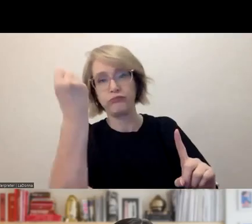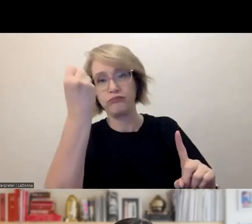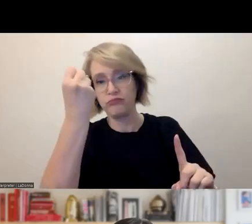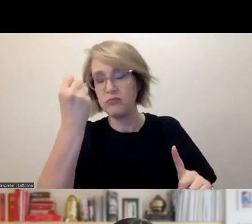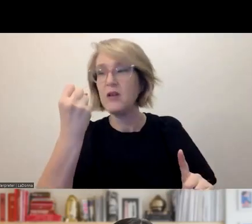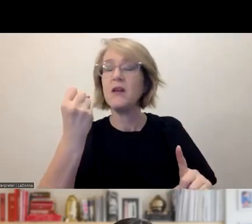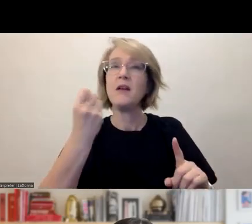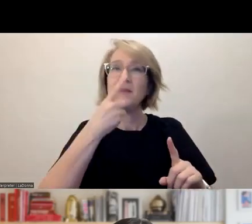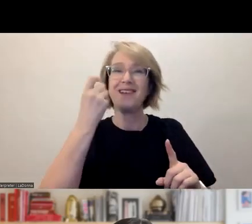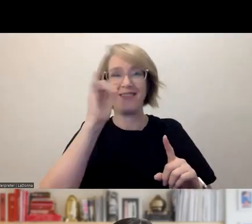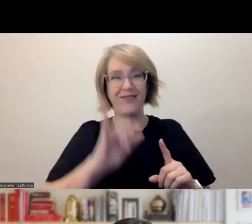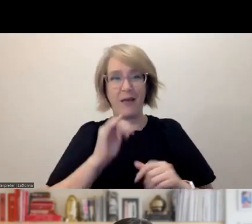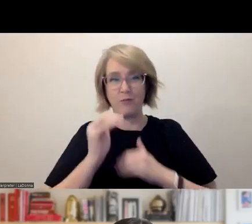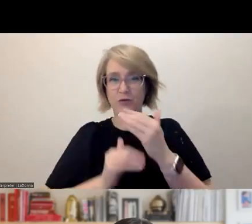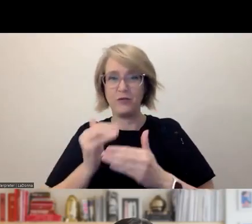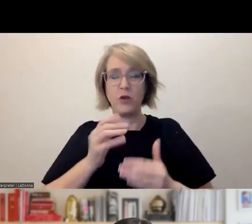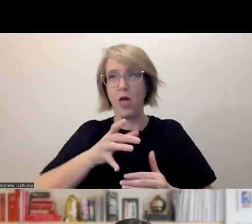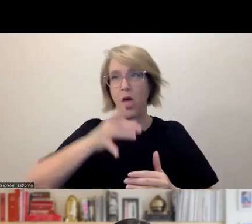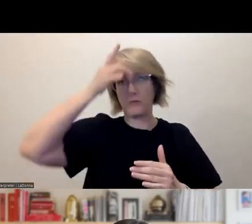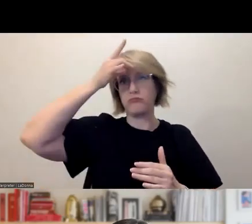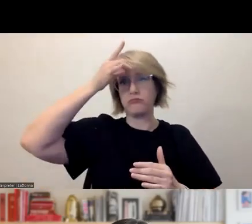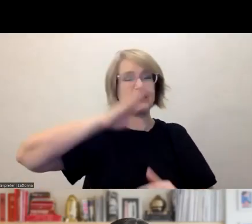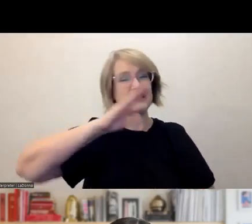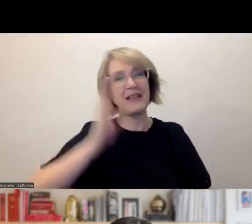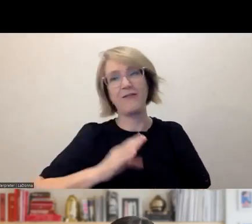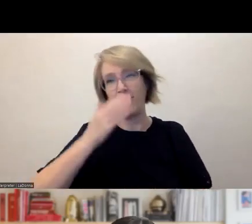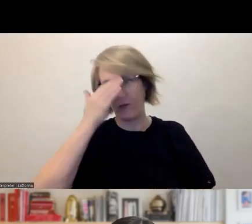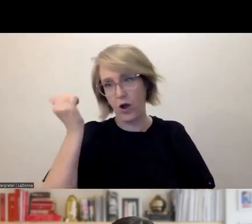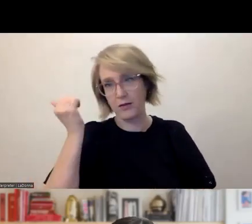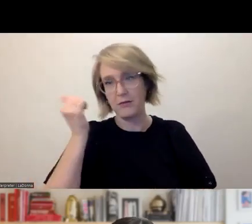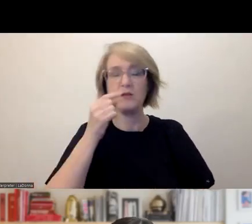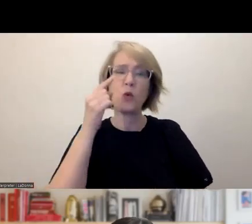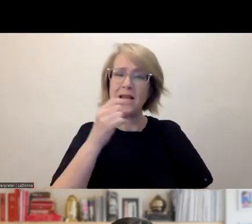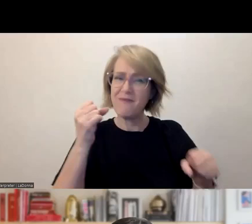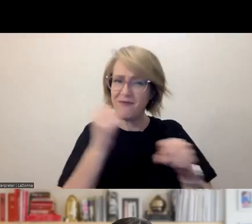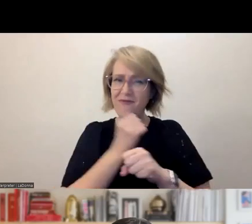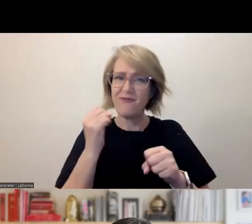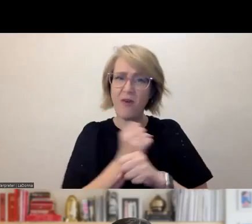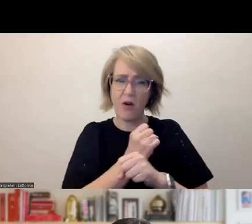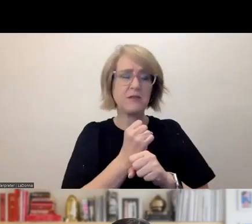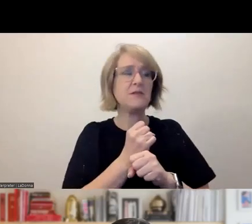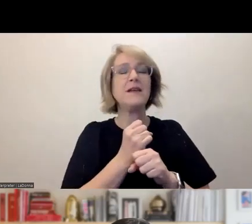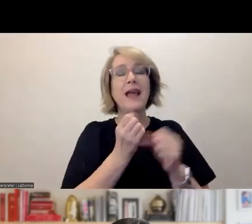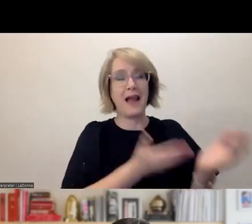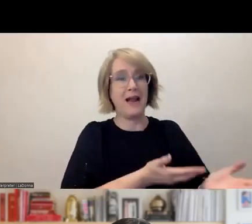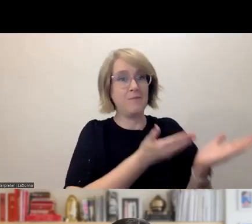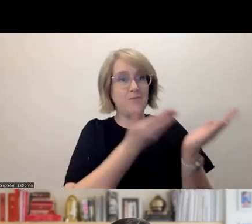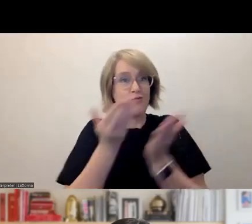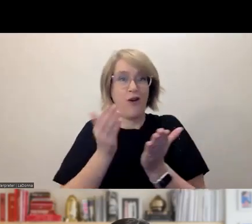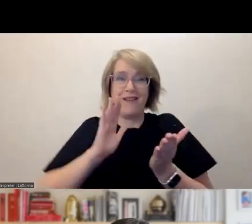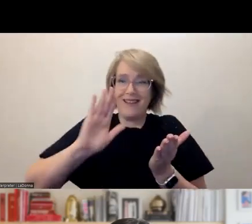as a result of it, and he never forgot it. So he brought forward that life